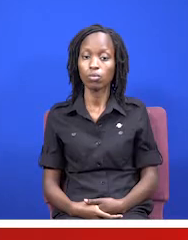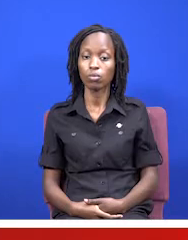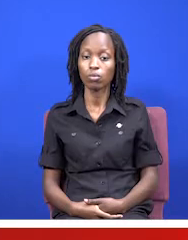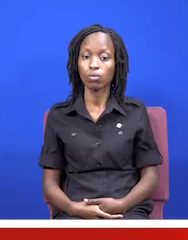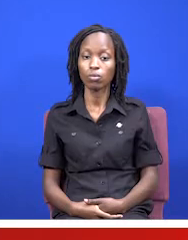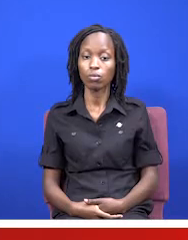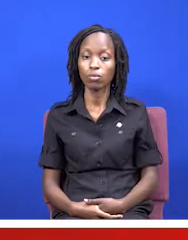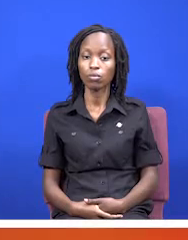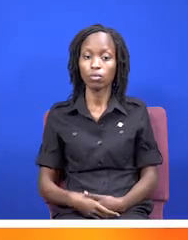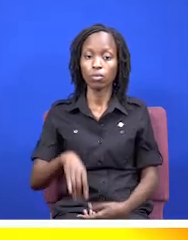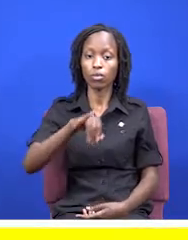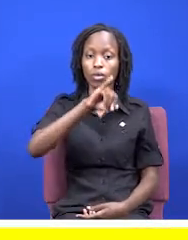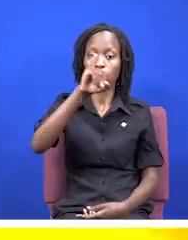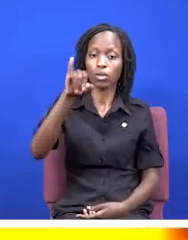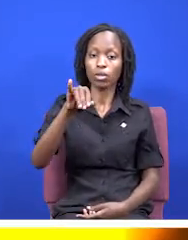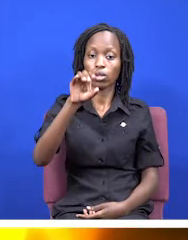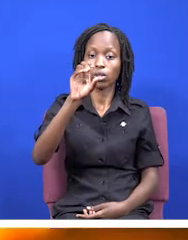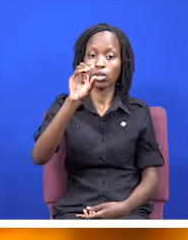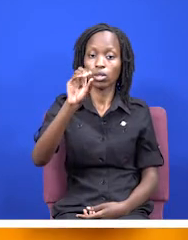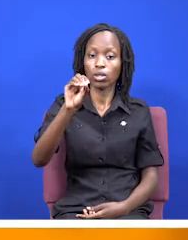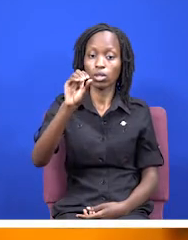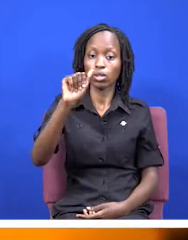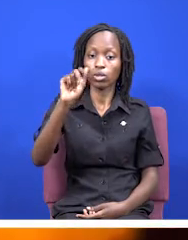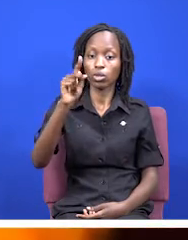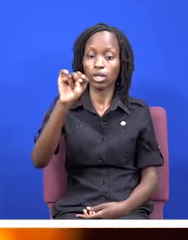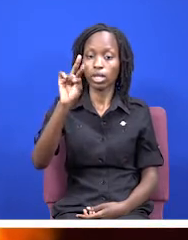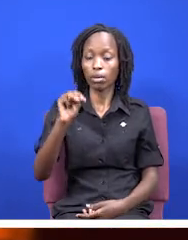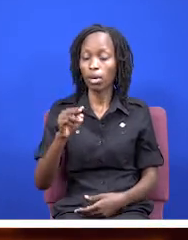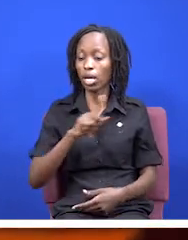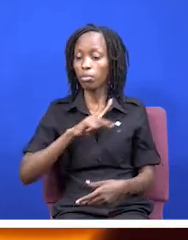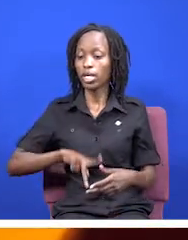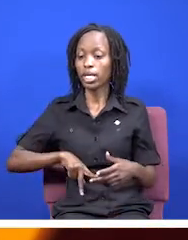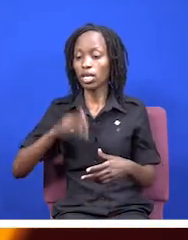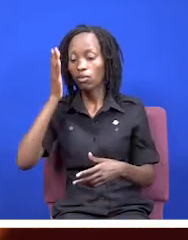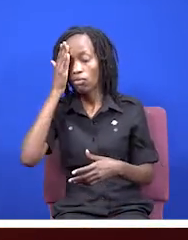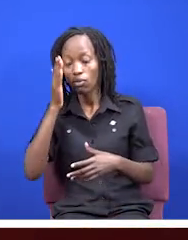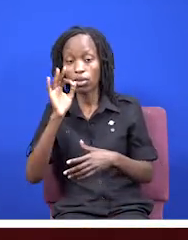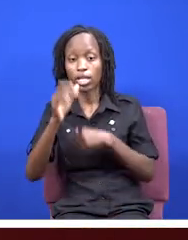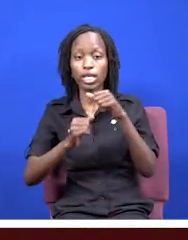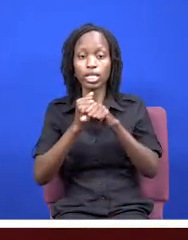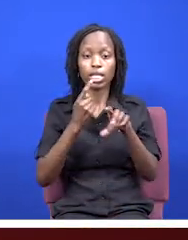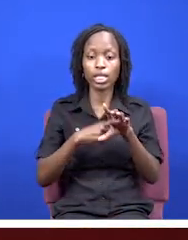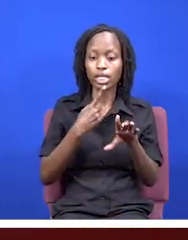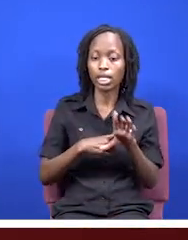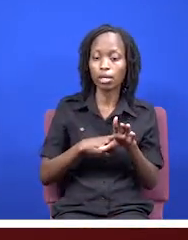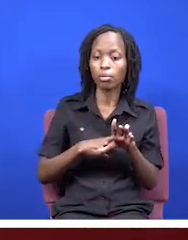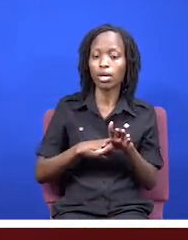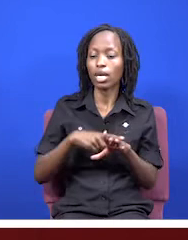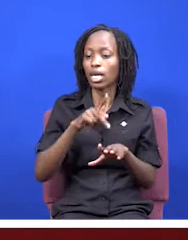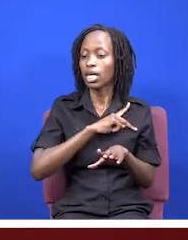Jehoiakim had been king of Judah for only 3 years when the king of Babylon, Nebuchadnezzar, attacked